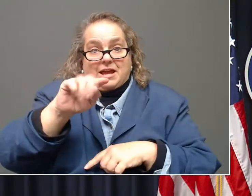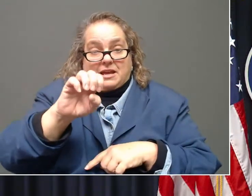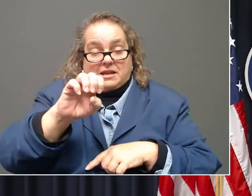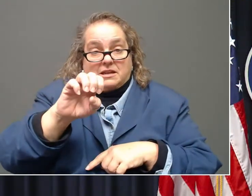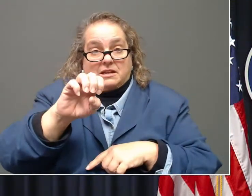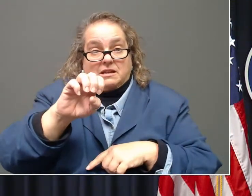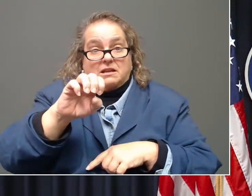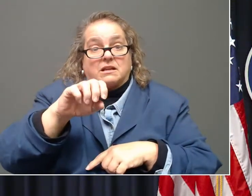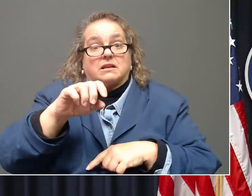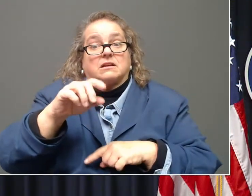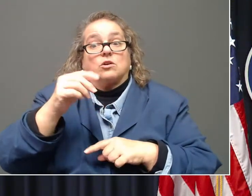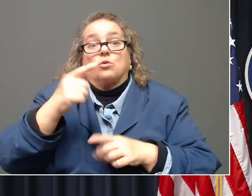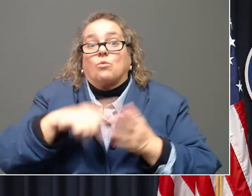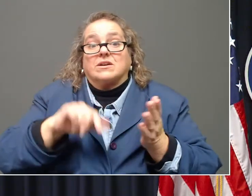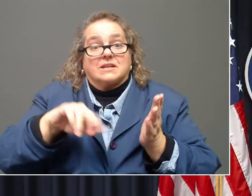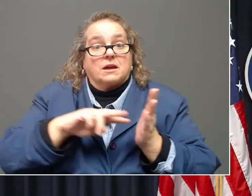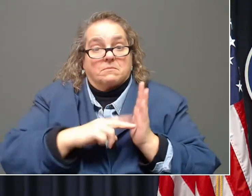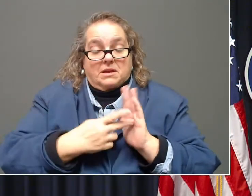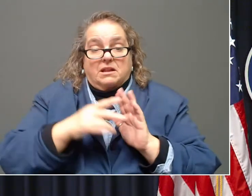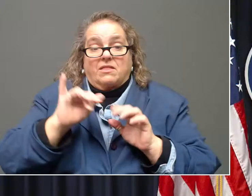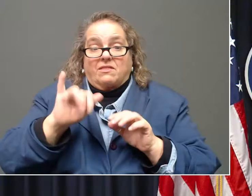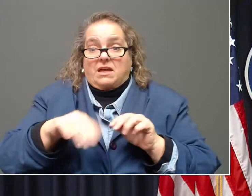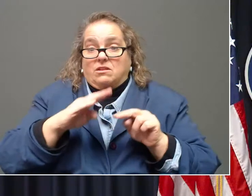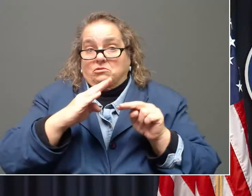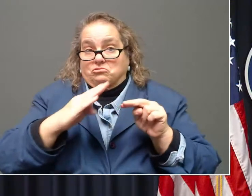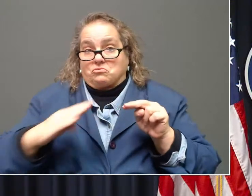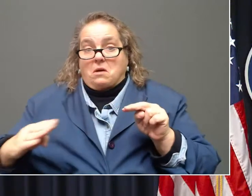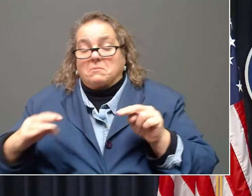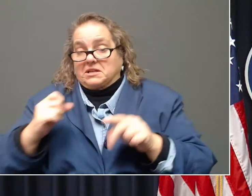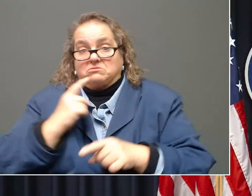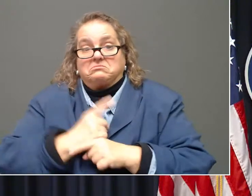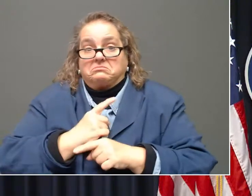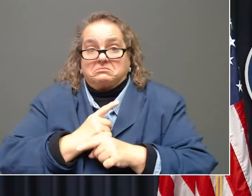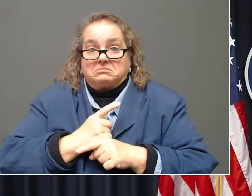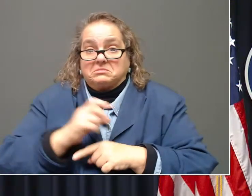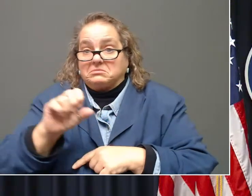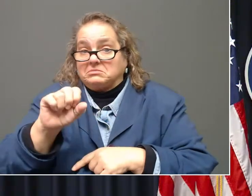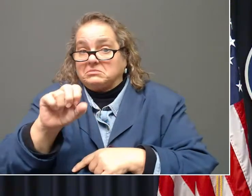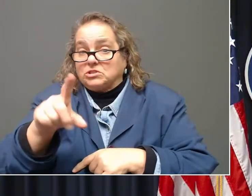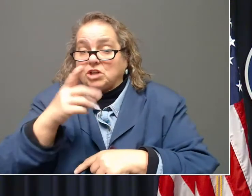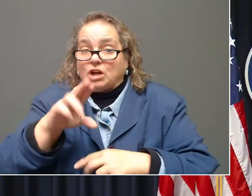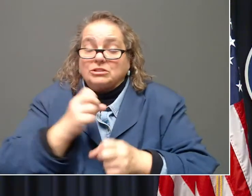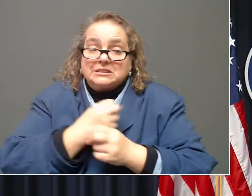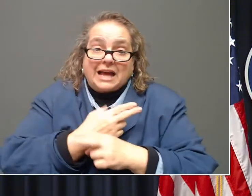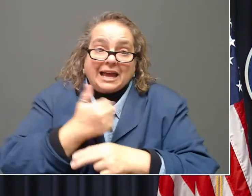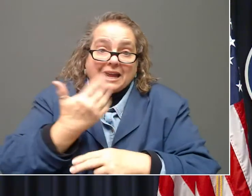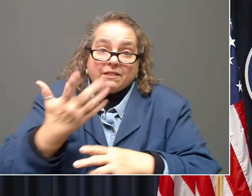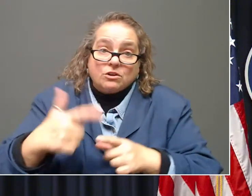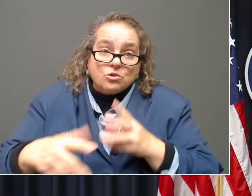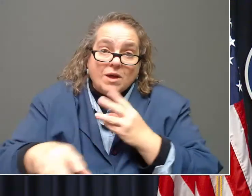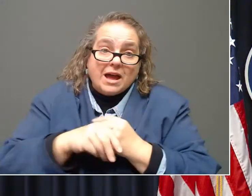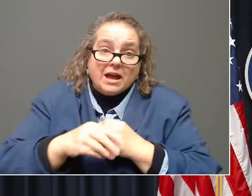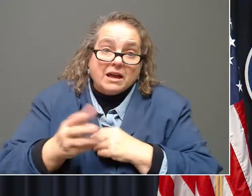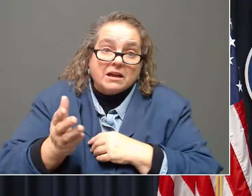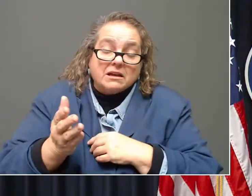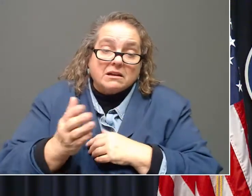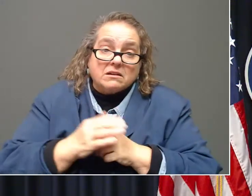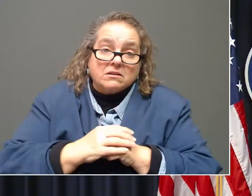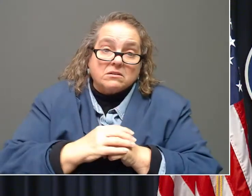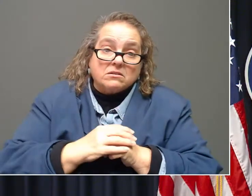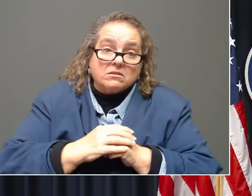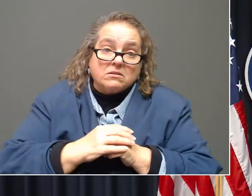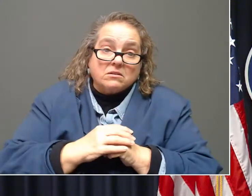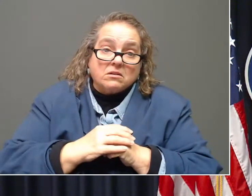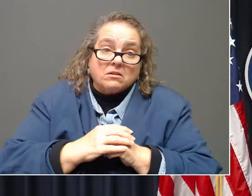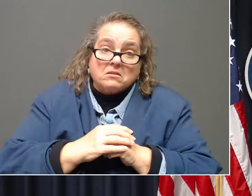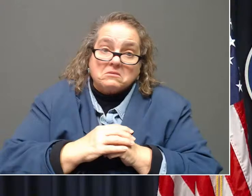has stayed relatively stable. There's certainly some areas where we were doing more institutional